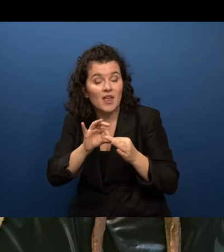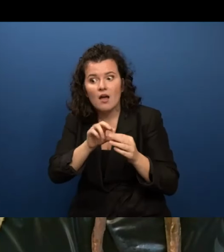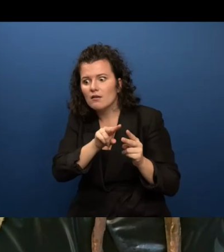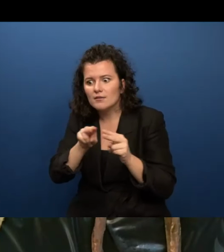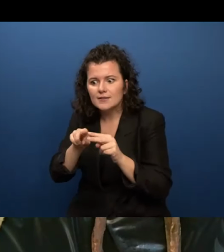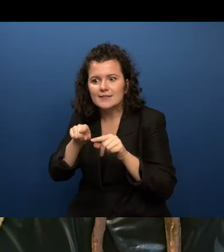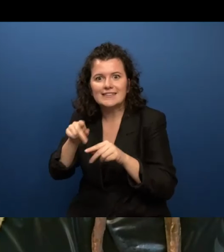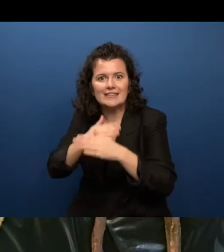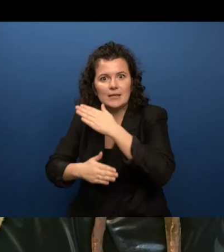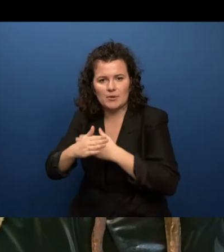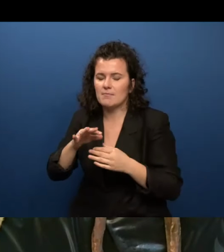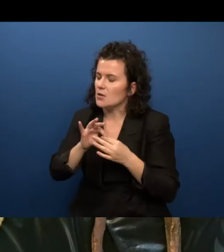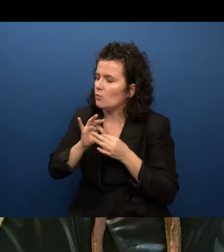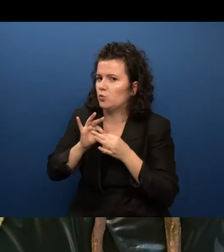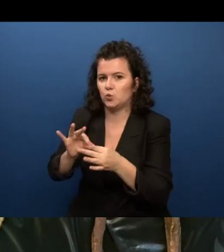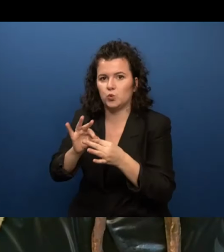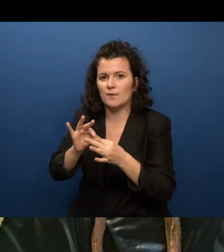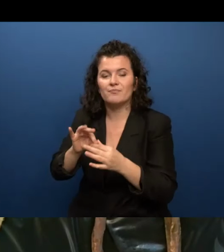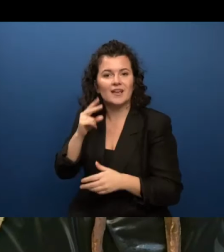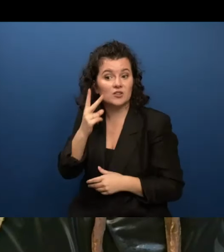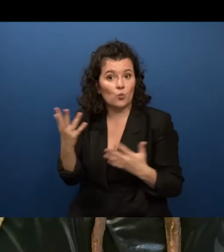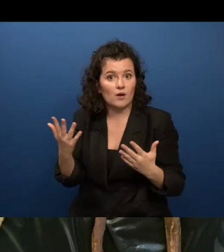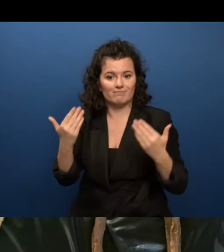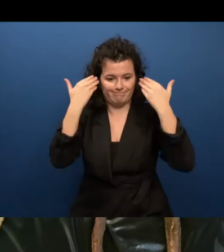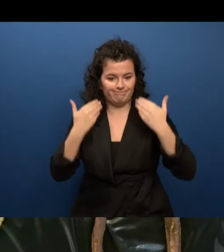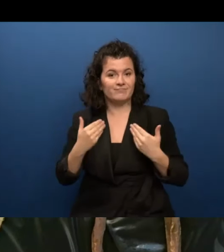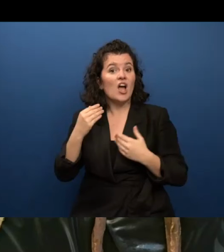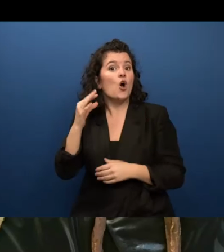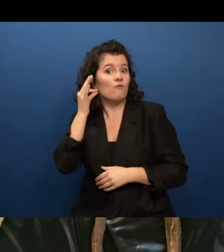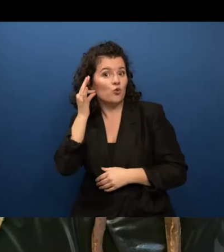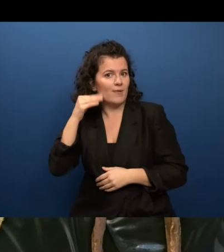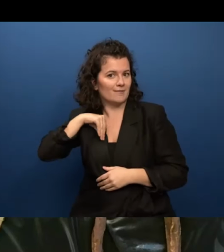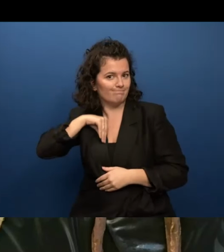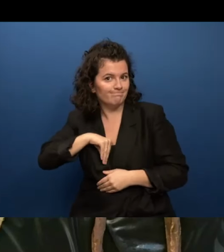disability, because I realized that I'm a woman, I'm a person with disability, and we